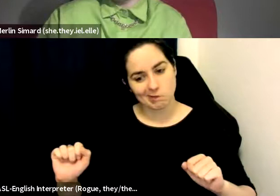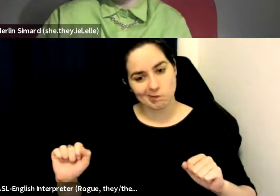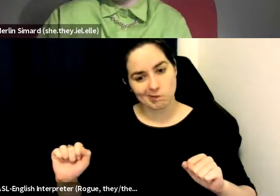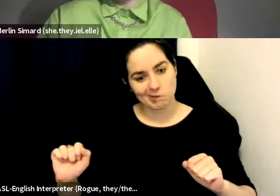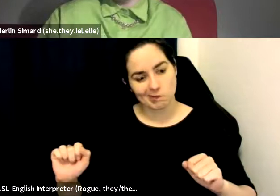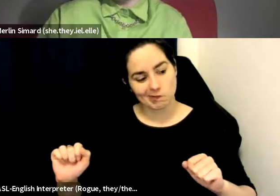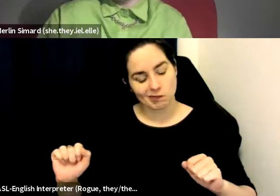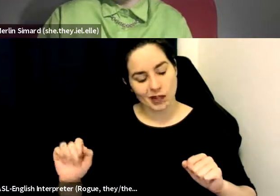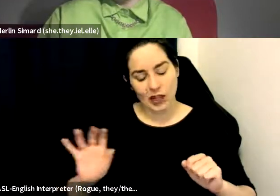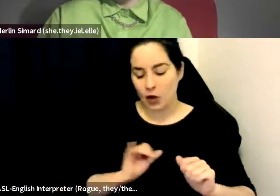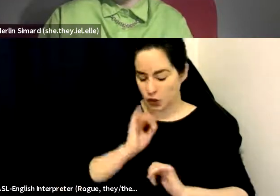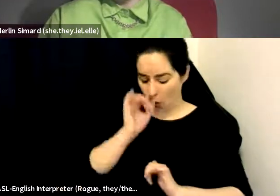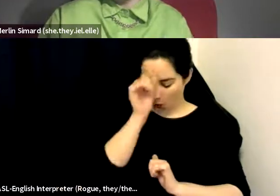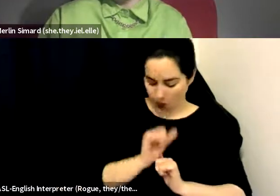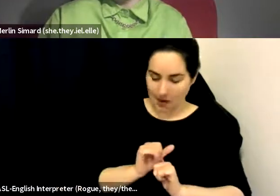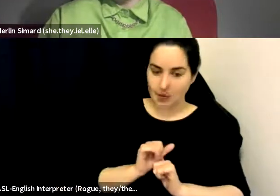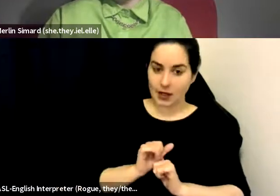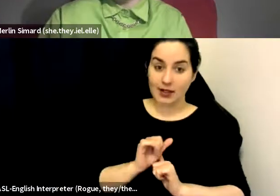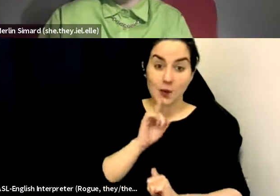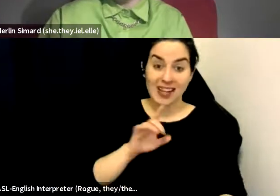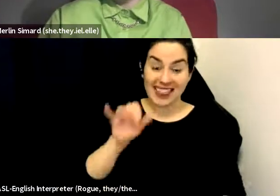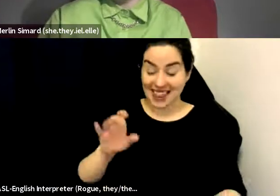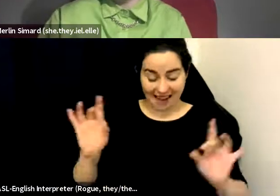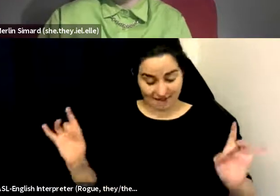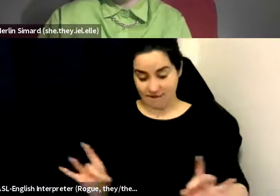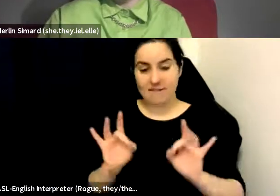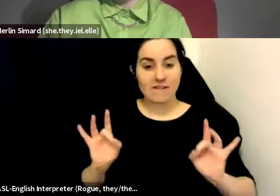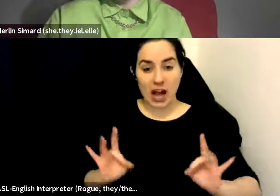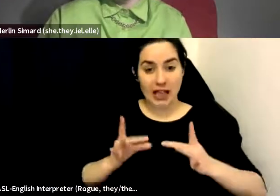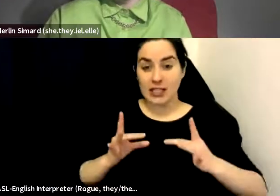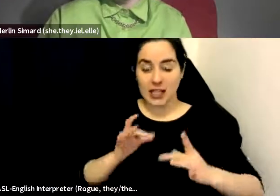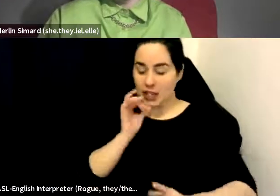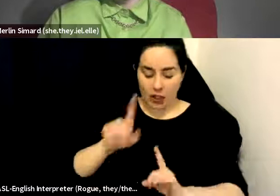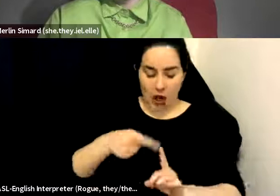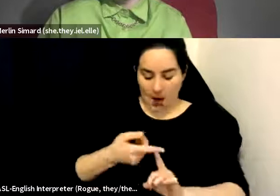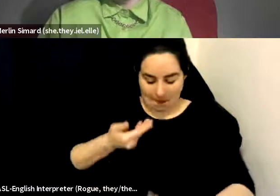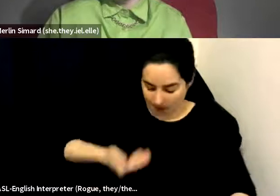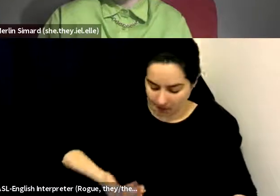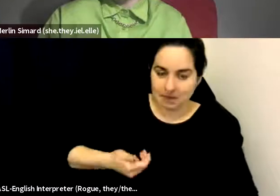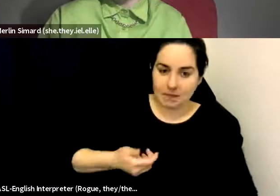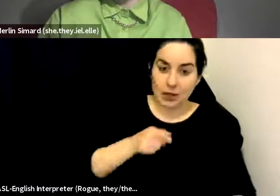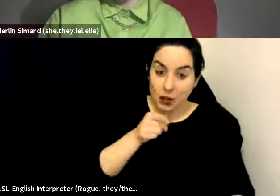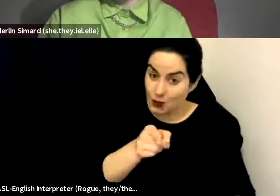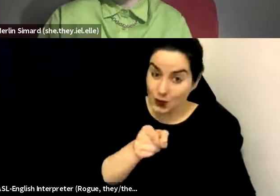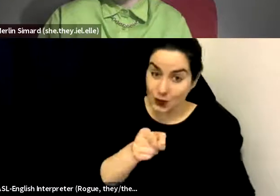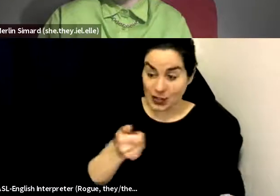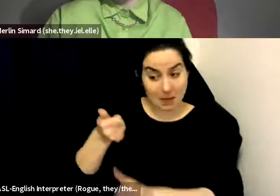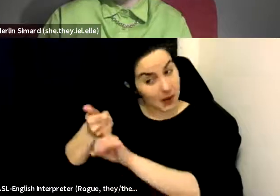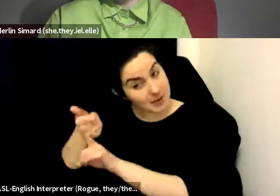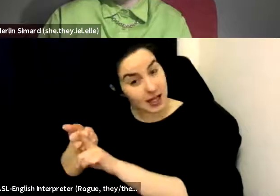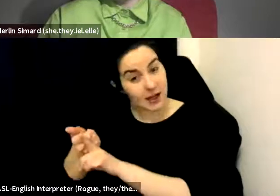I think that remembering that it's not about you, you know, it's not about, when it happens to us, it's not about us, it's something that they're going through.